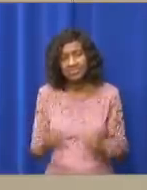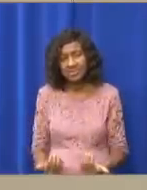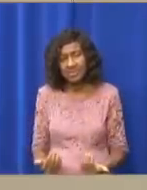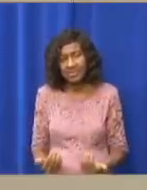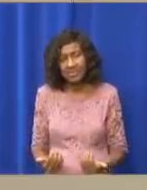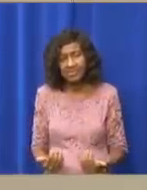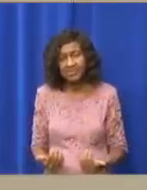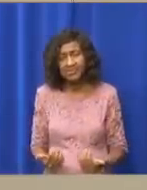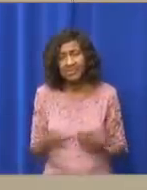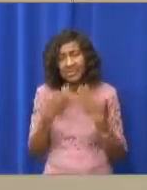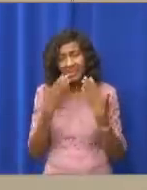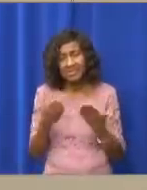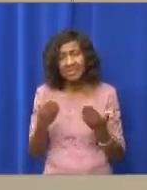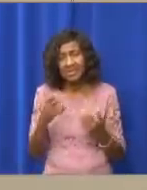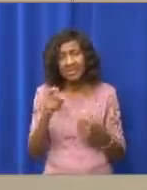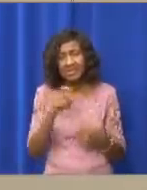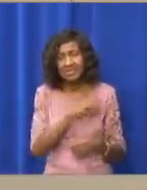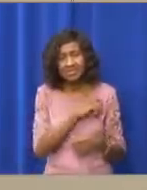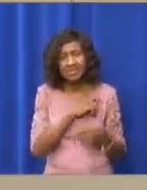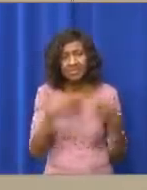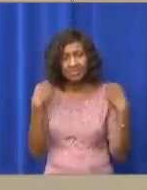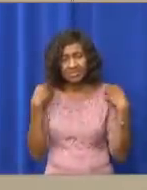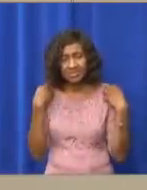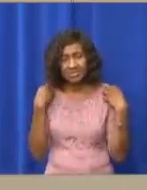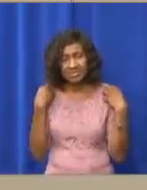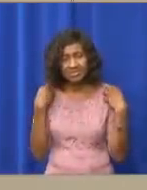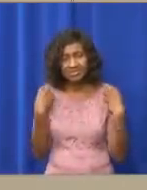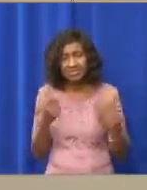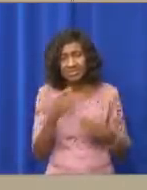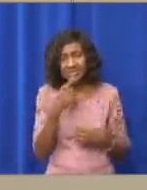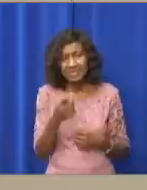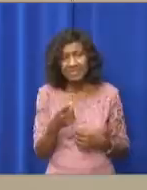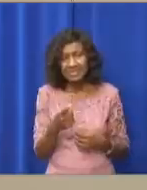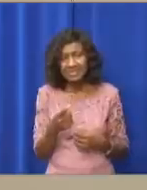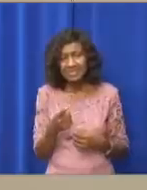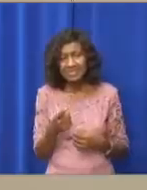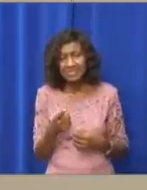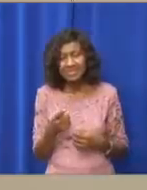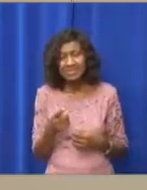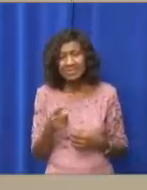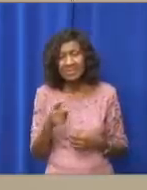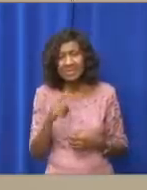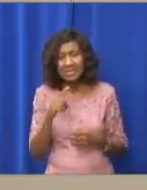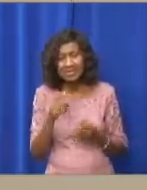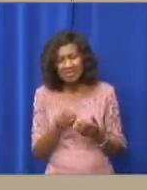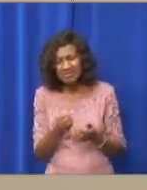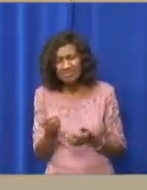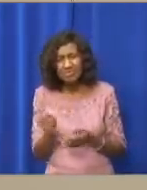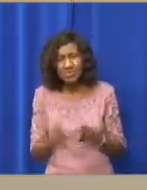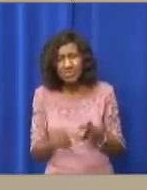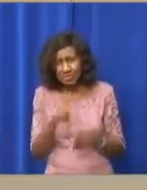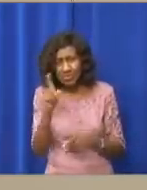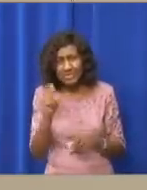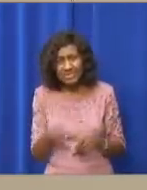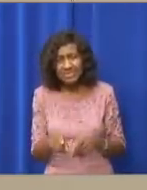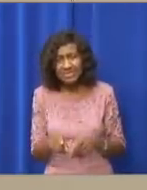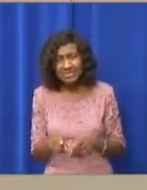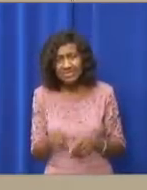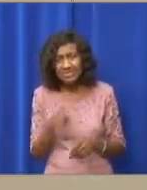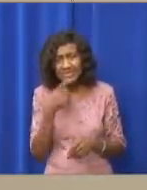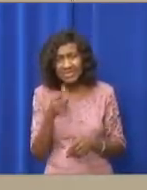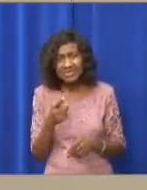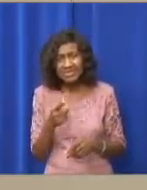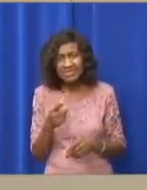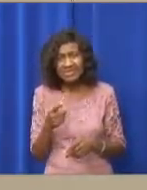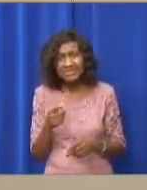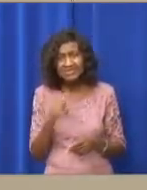in his presentation. I think the best evidence of that is how few questions were actually asked of him, and it has made my job